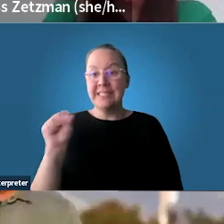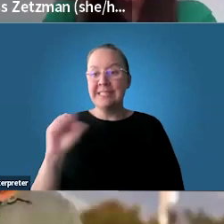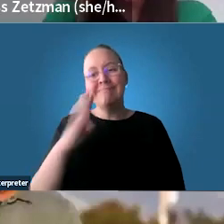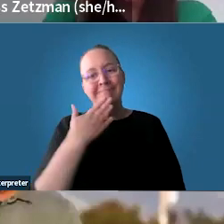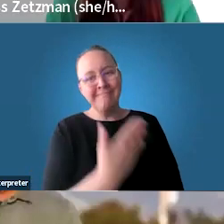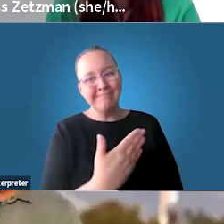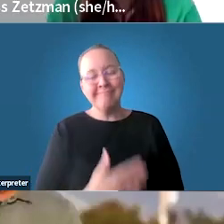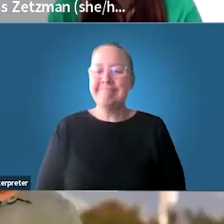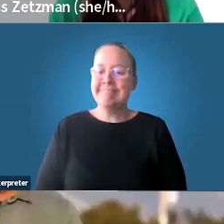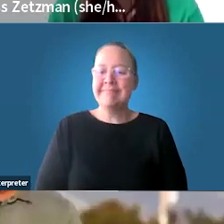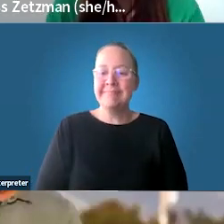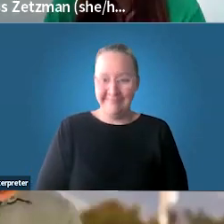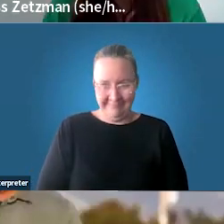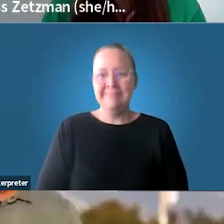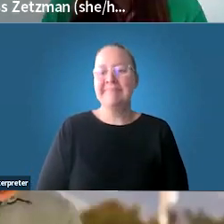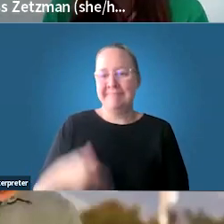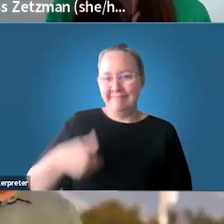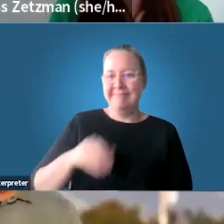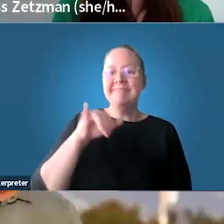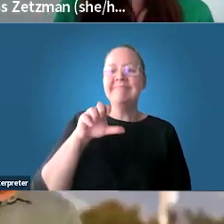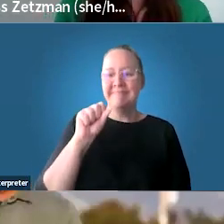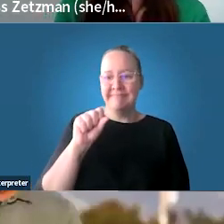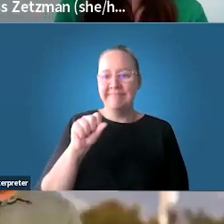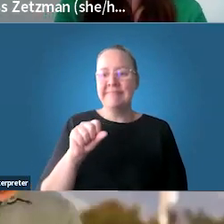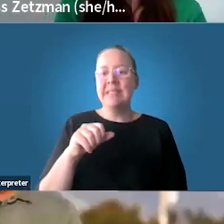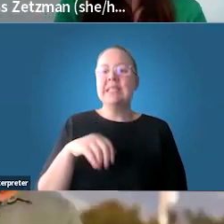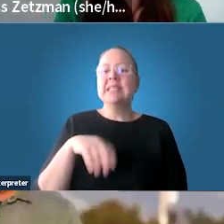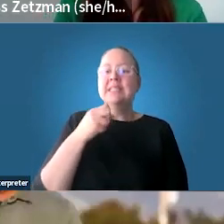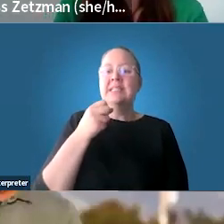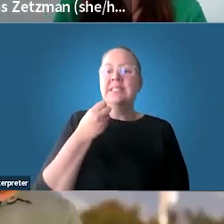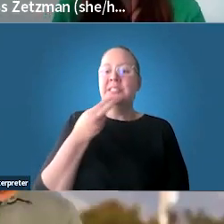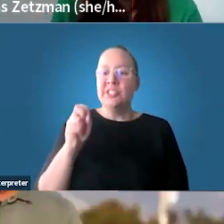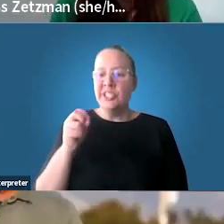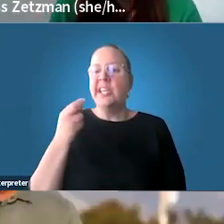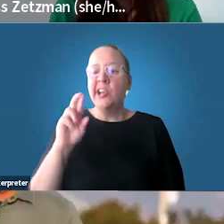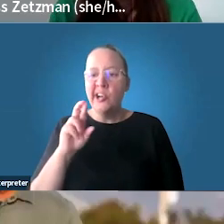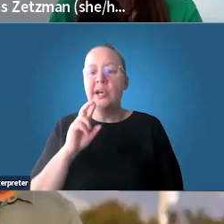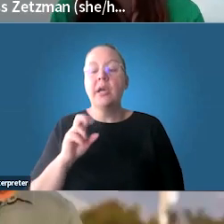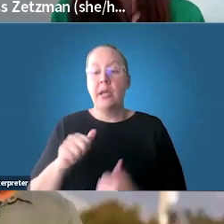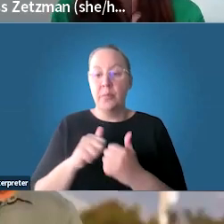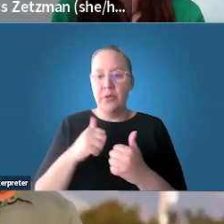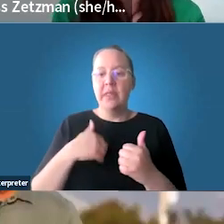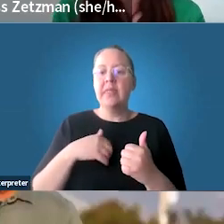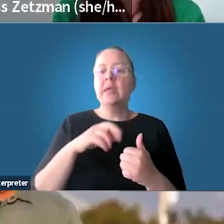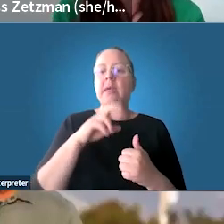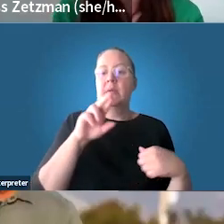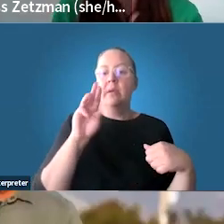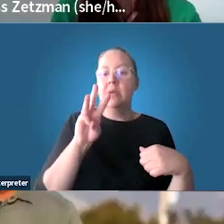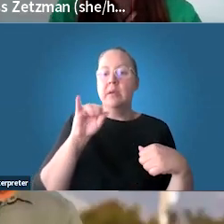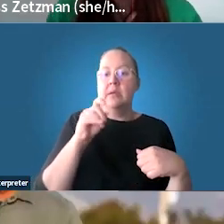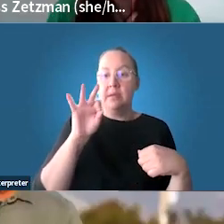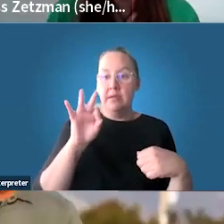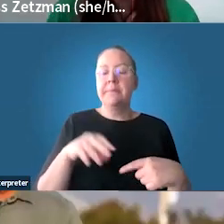Thanks, Trevor. Yes, I'm Jess Setzman. My pronouns are she, her, and I'm at the Robert Wood Johnson Foundation.